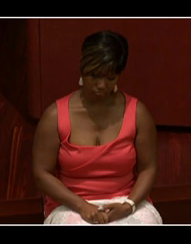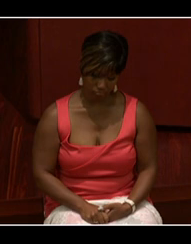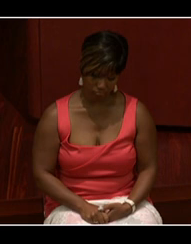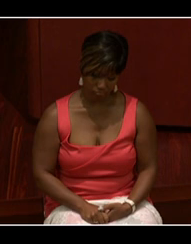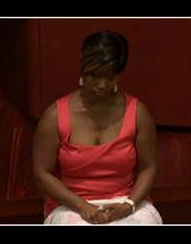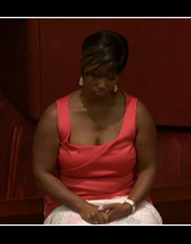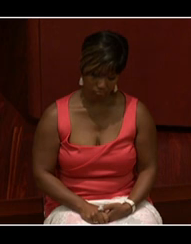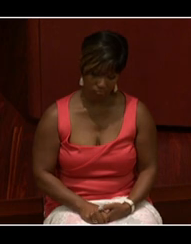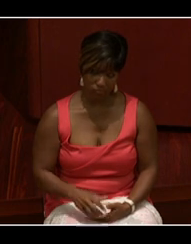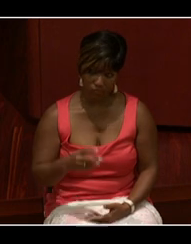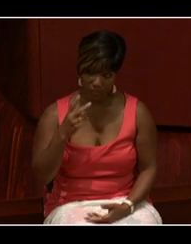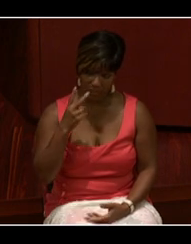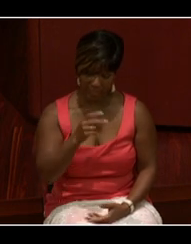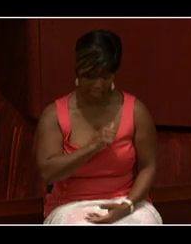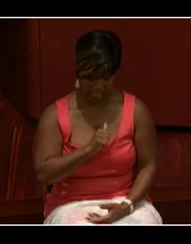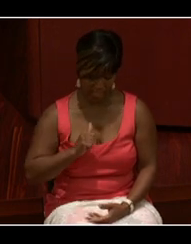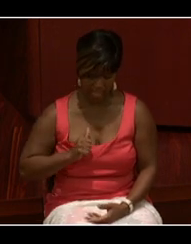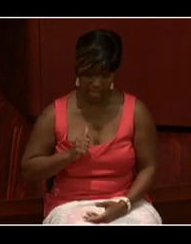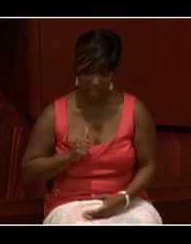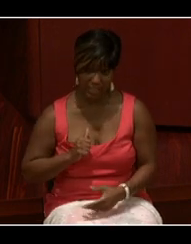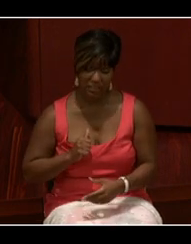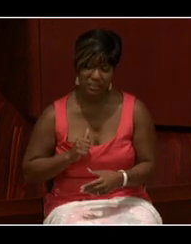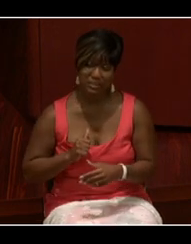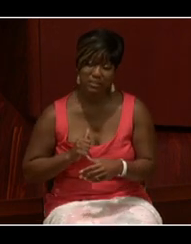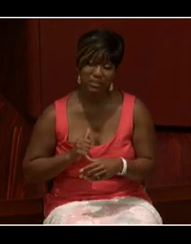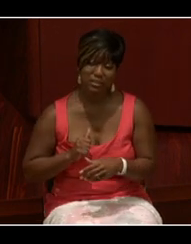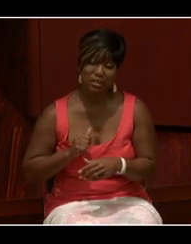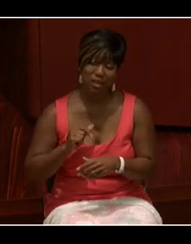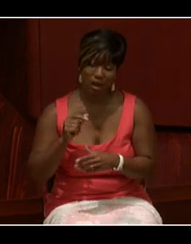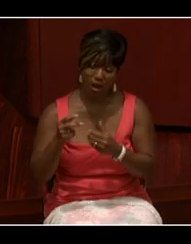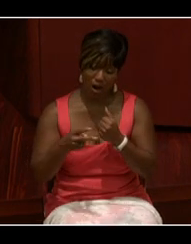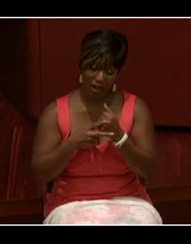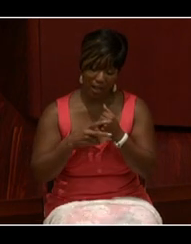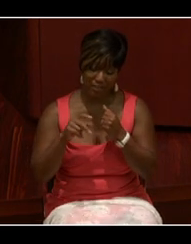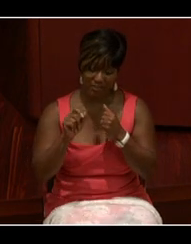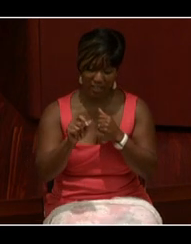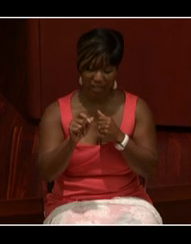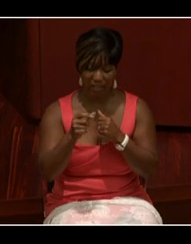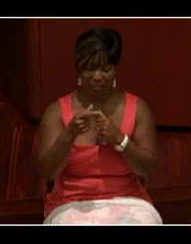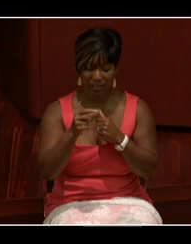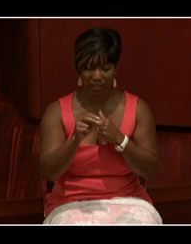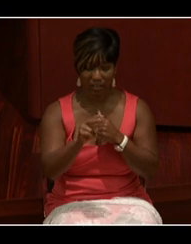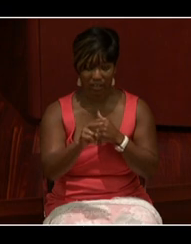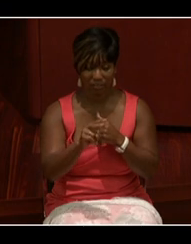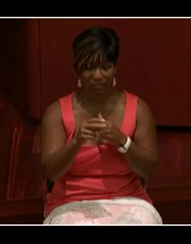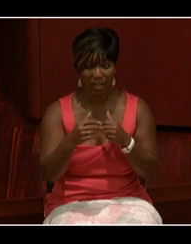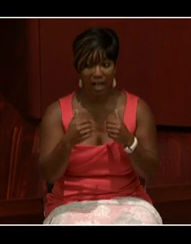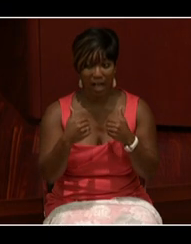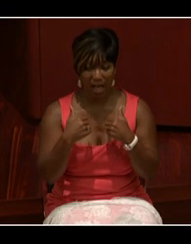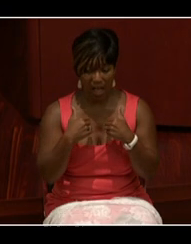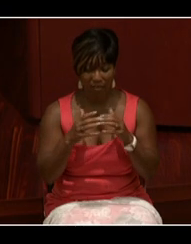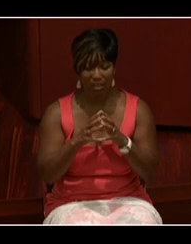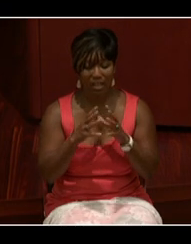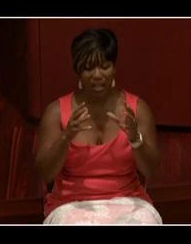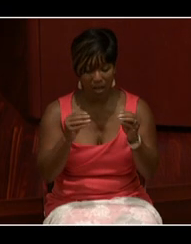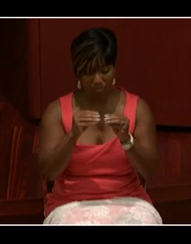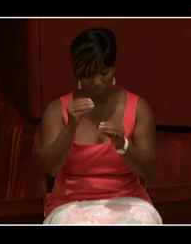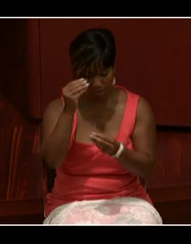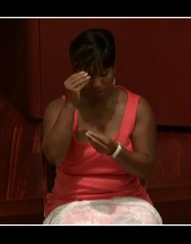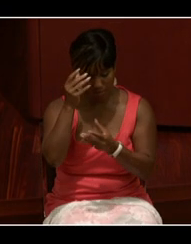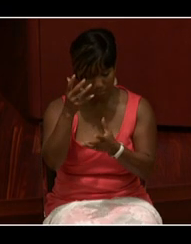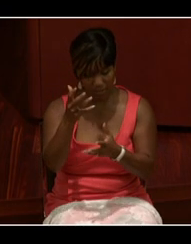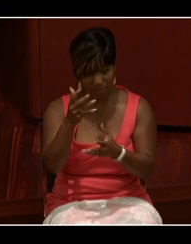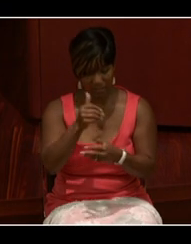As you can see, Atlanta's index on archives.gov has a lot more information on it than Alcatraz's information.